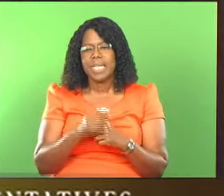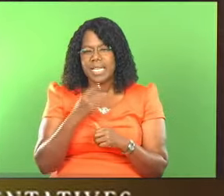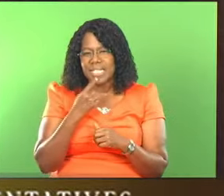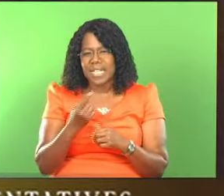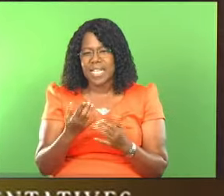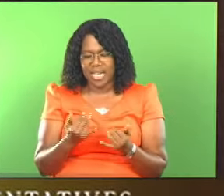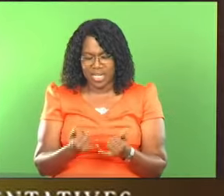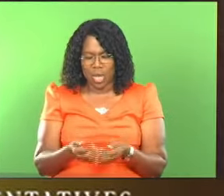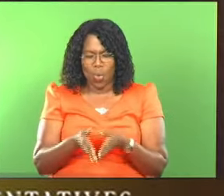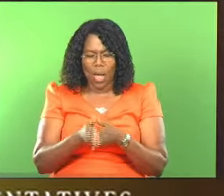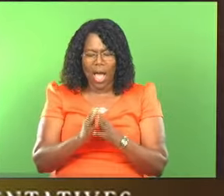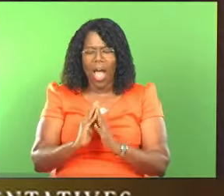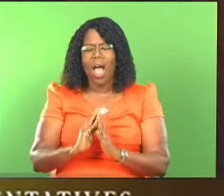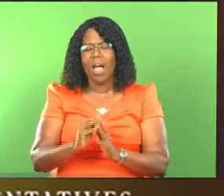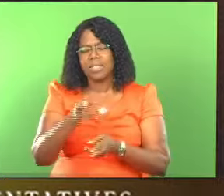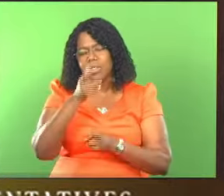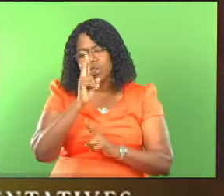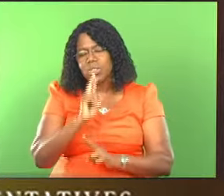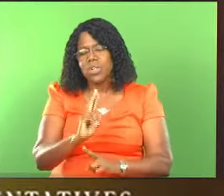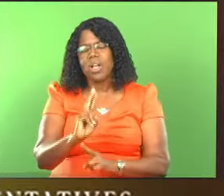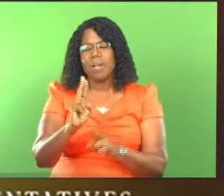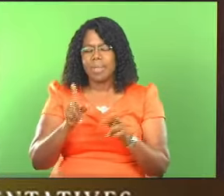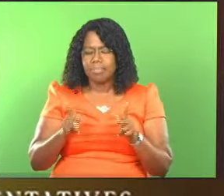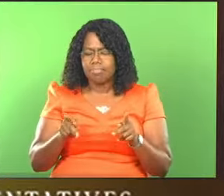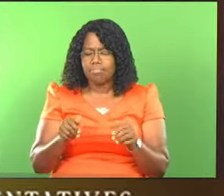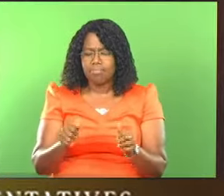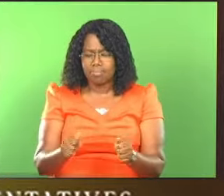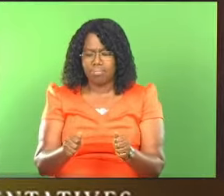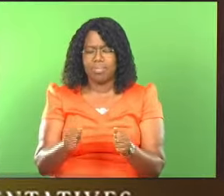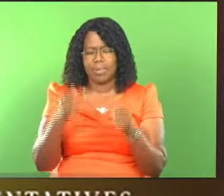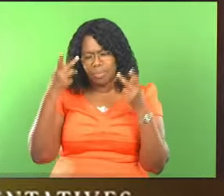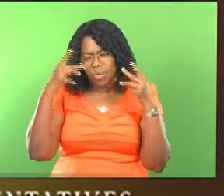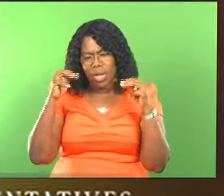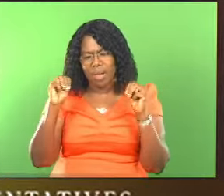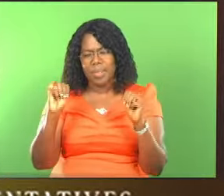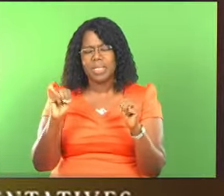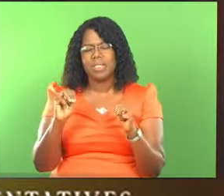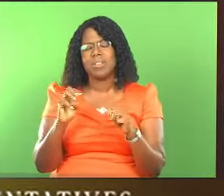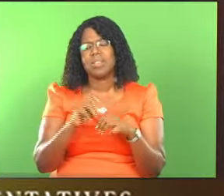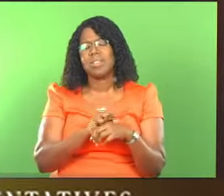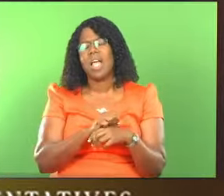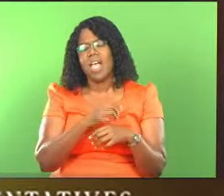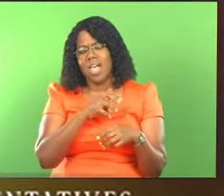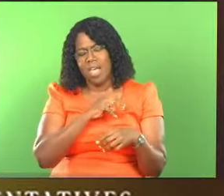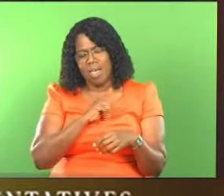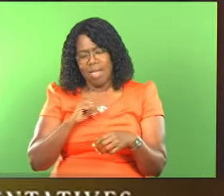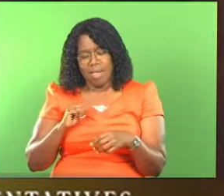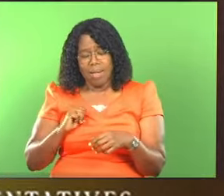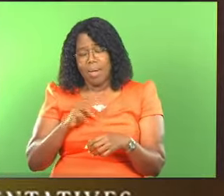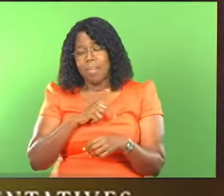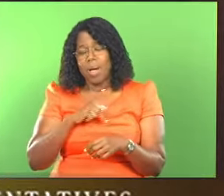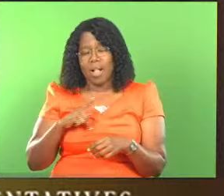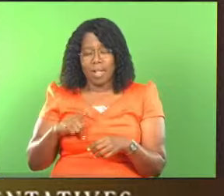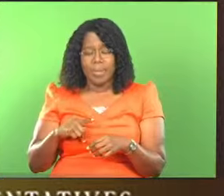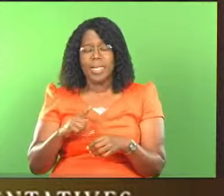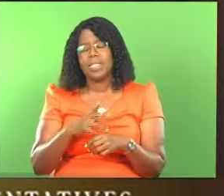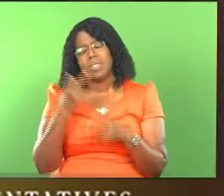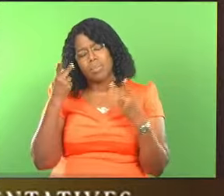Kamala Prasad Bisesa of Senior Council, Member of Parliament, and Prime